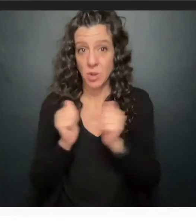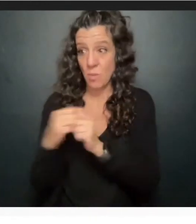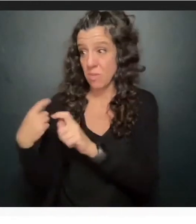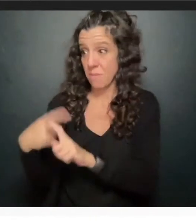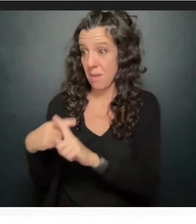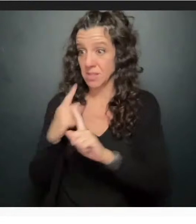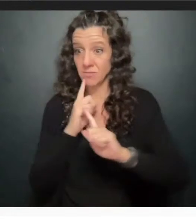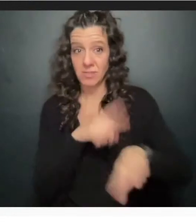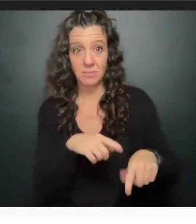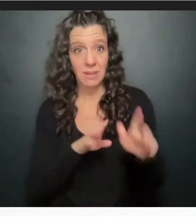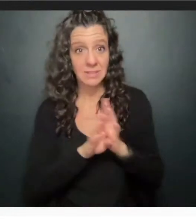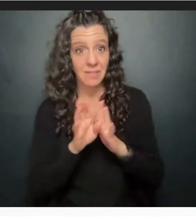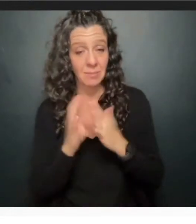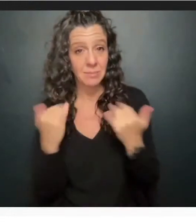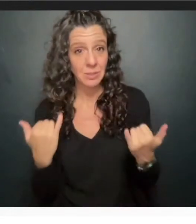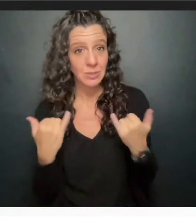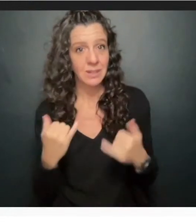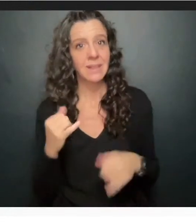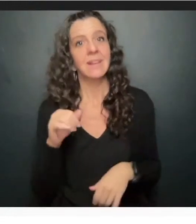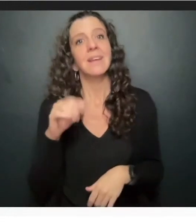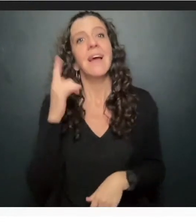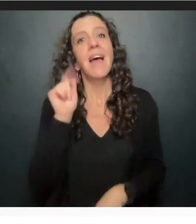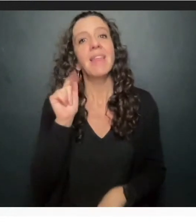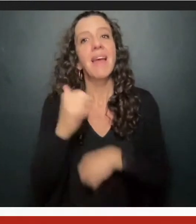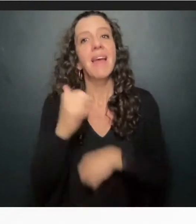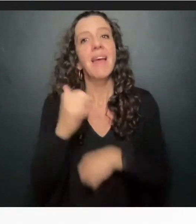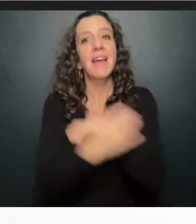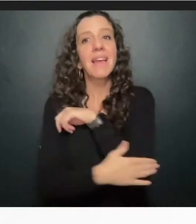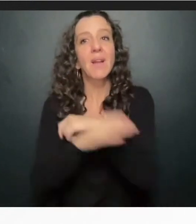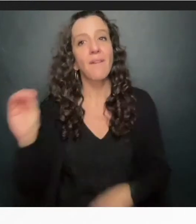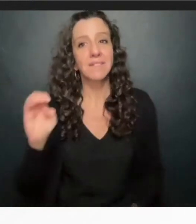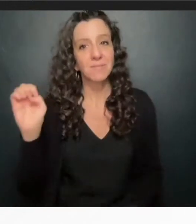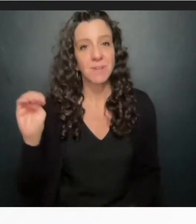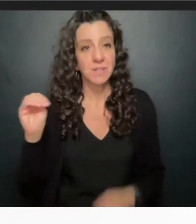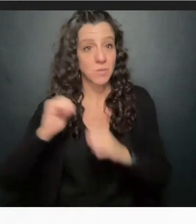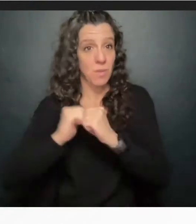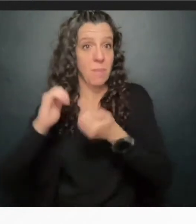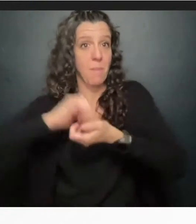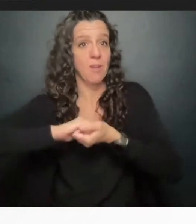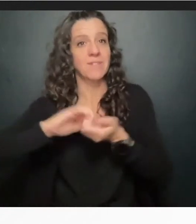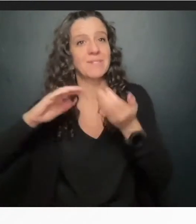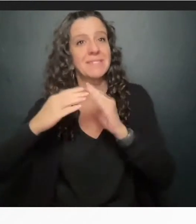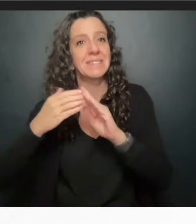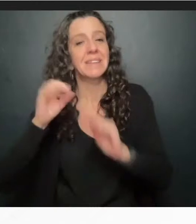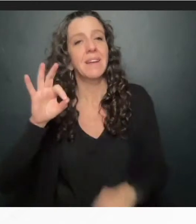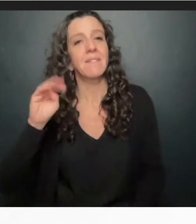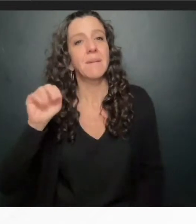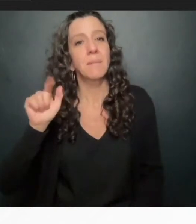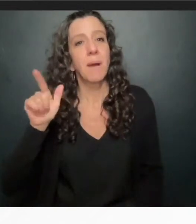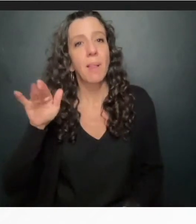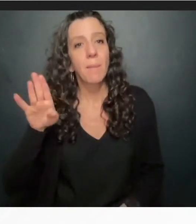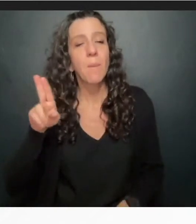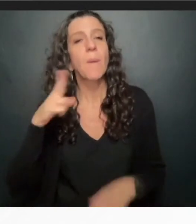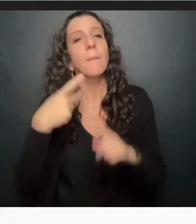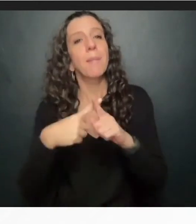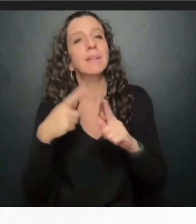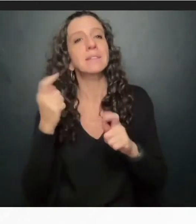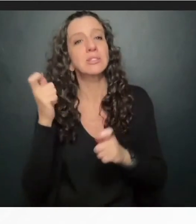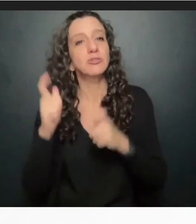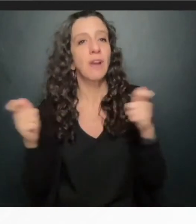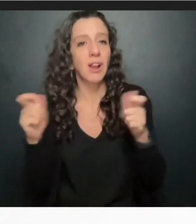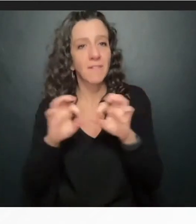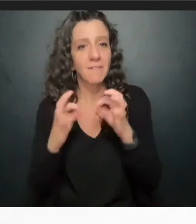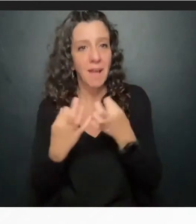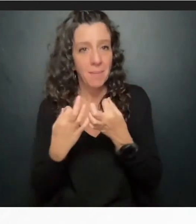today, LA County Office of Emergency Management, in partnership with the City of Malibu and the Greater County family, are focusing